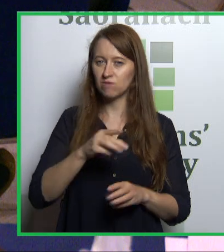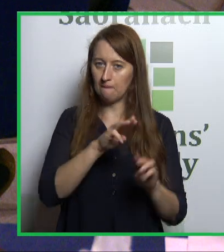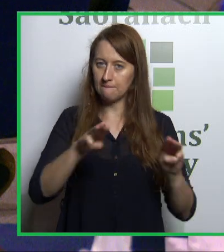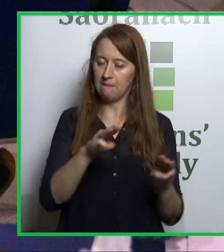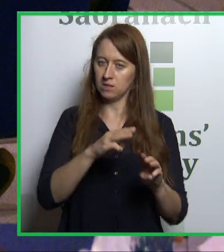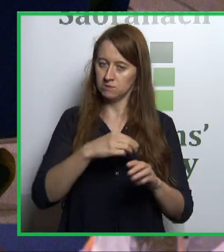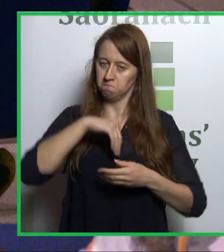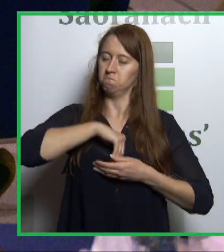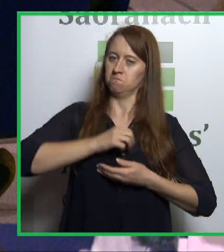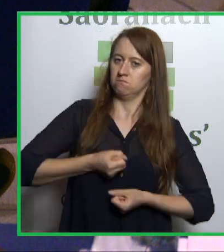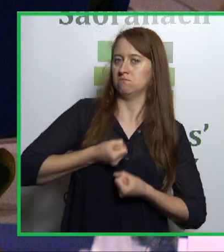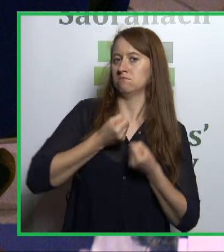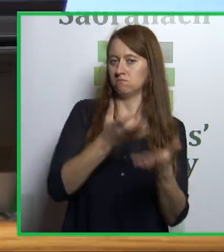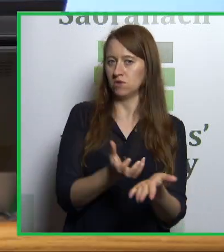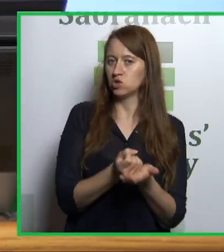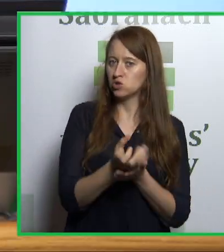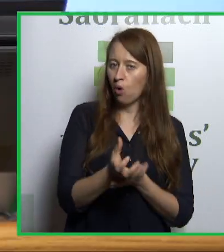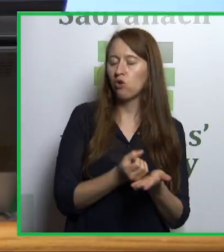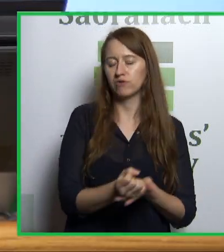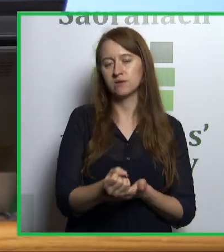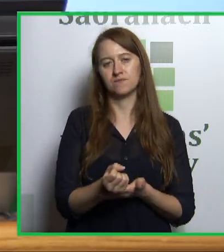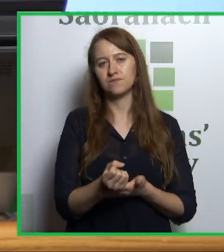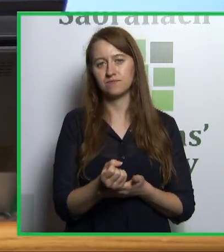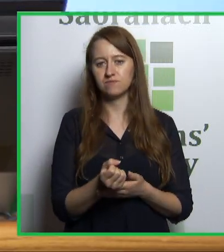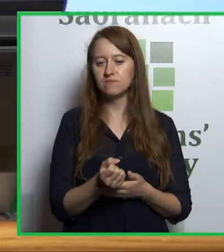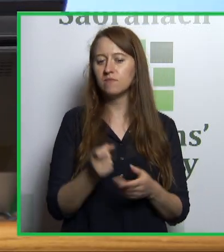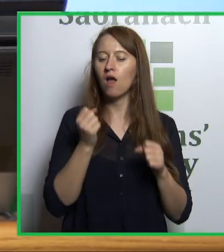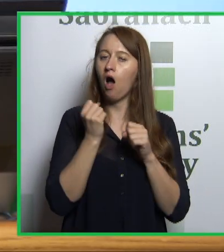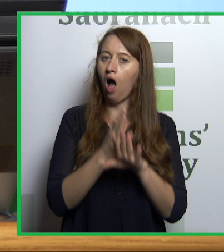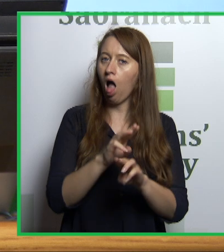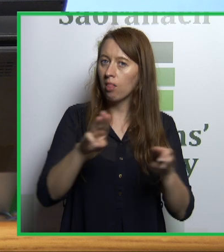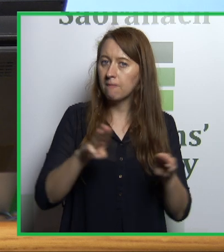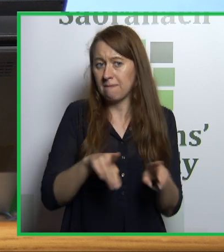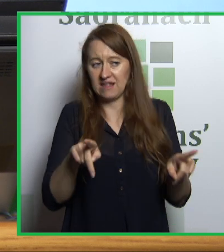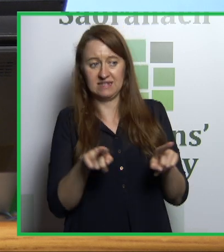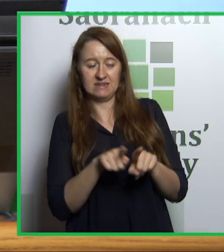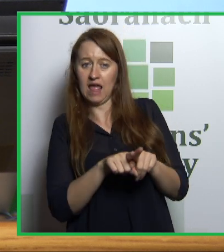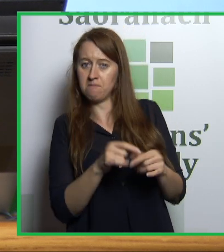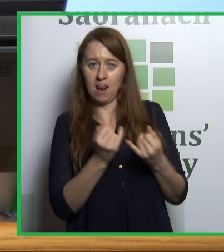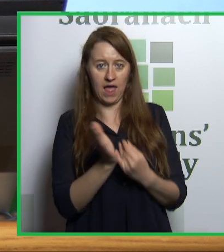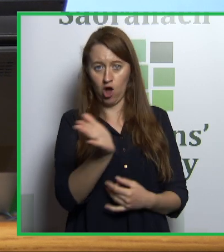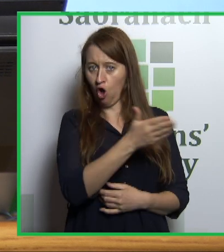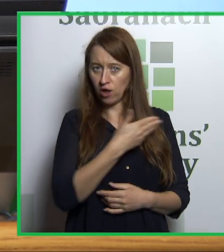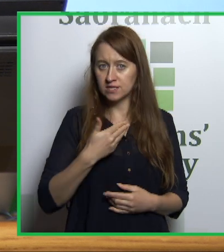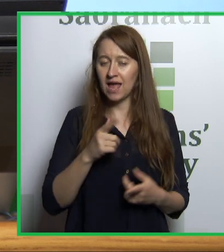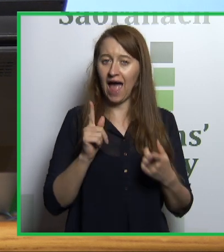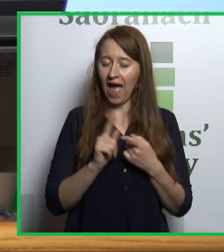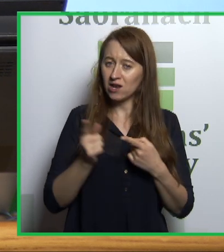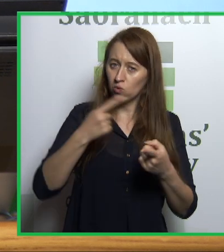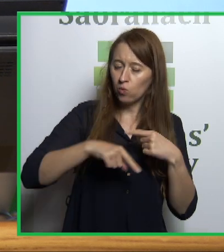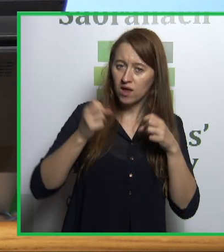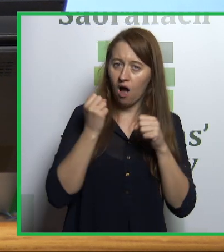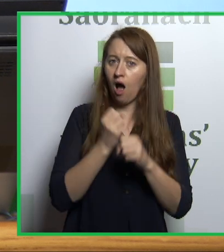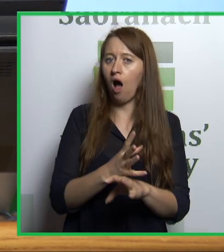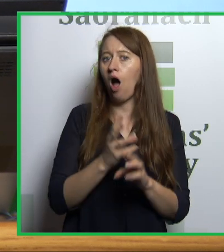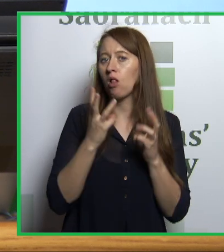our deliberations. They, like us, all of the people who contributed today, want to make things better, and that's what strongly